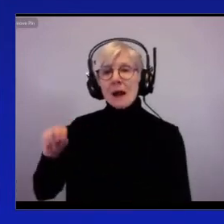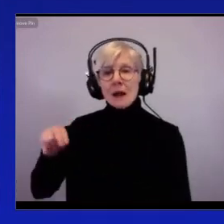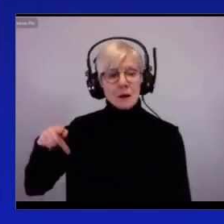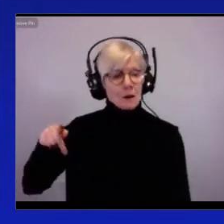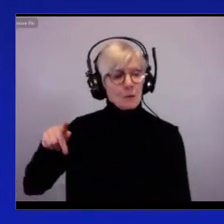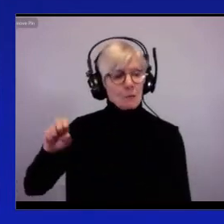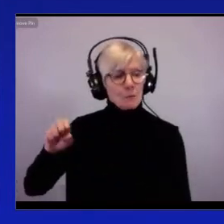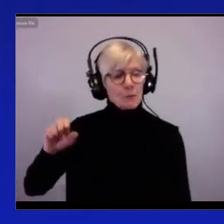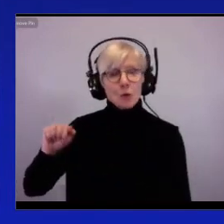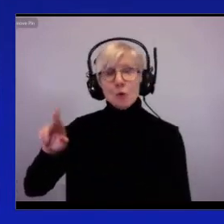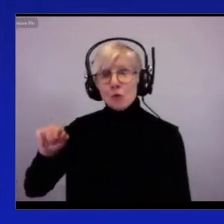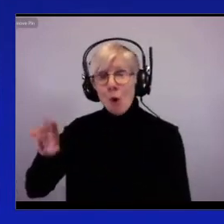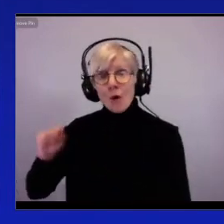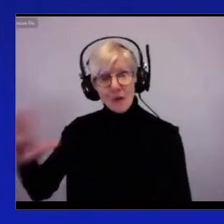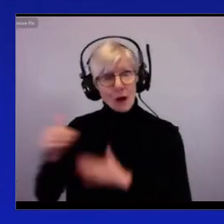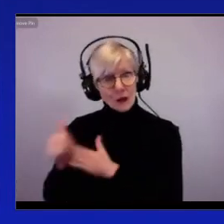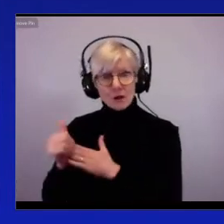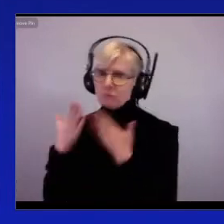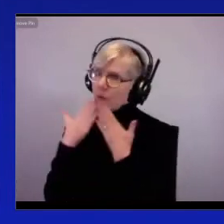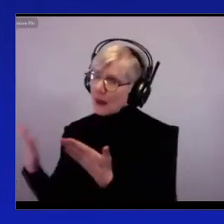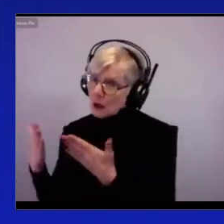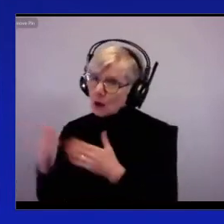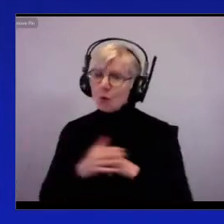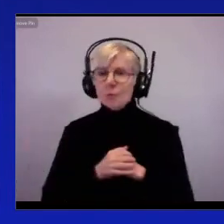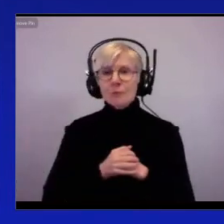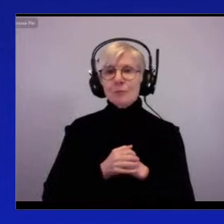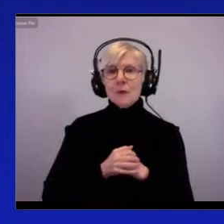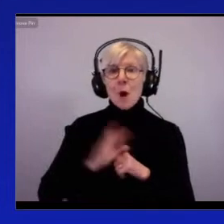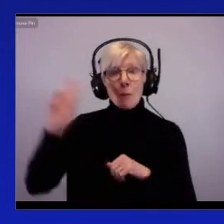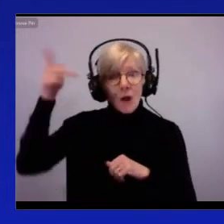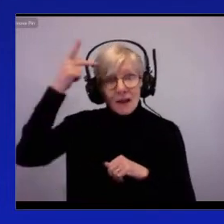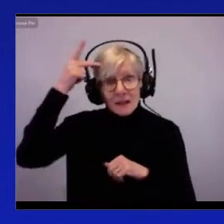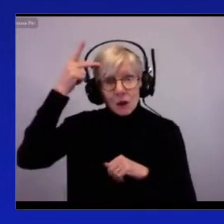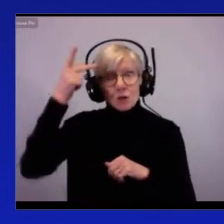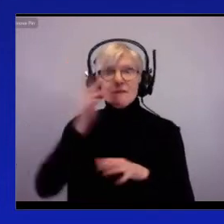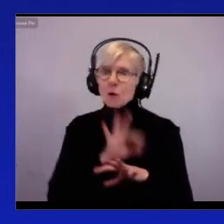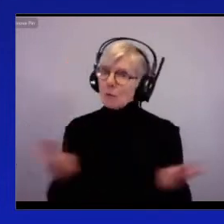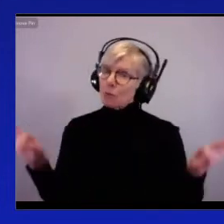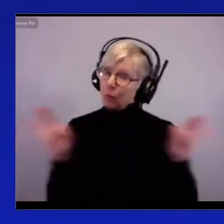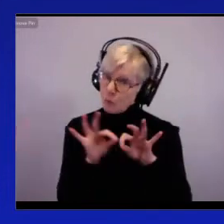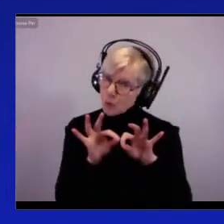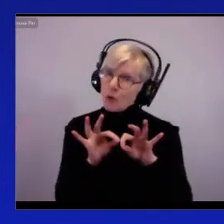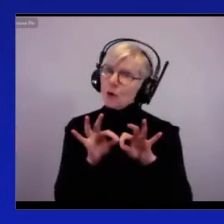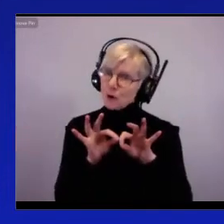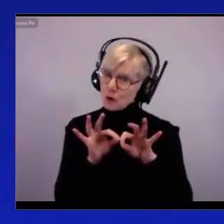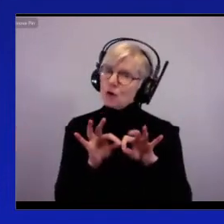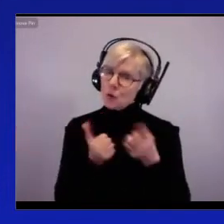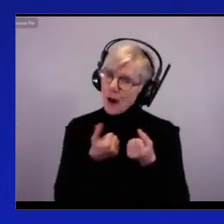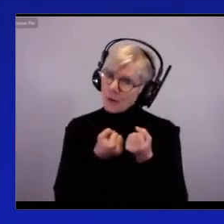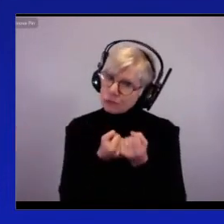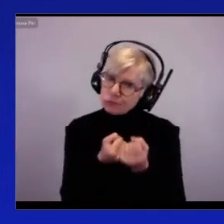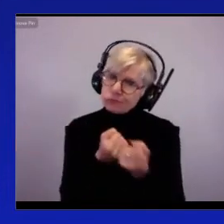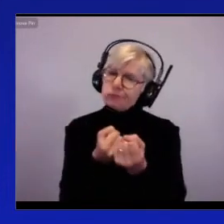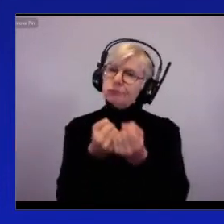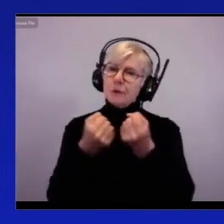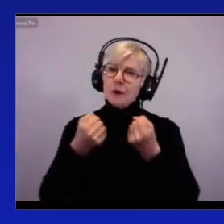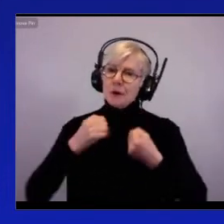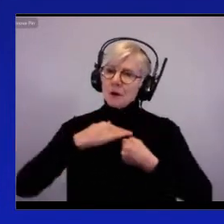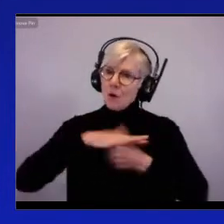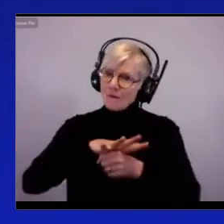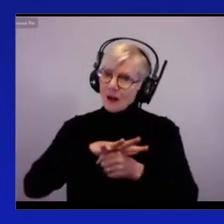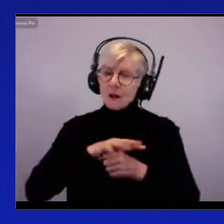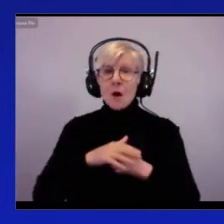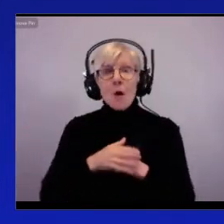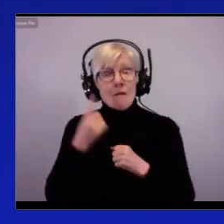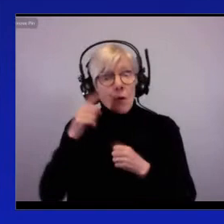thus far. Elected officials play an important role in the success of the campaign, whether it's sharing the most current information